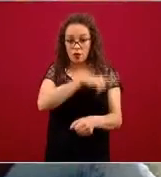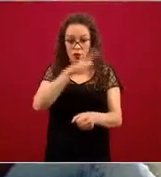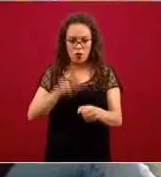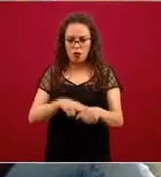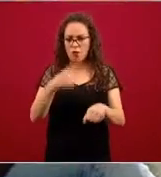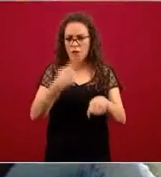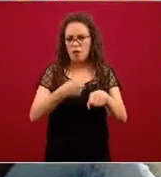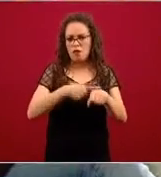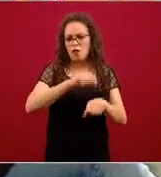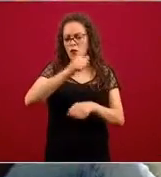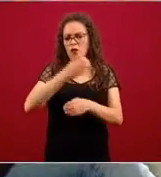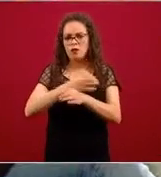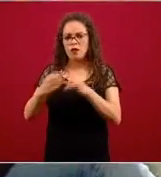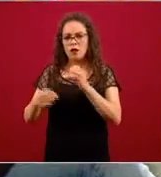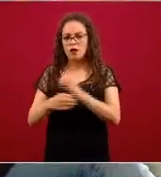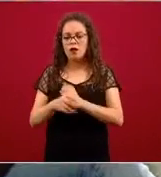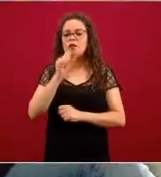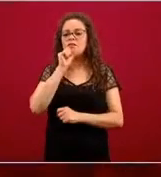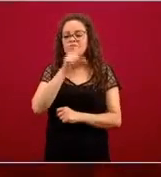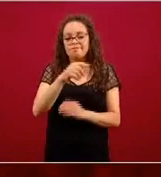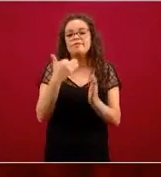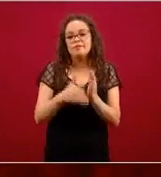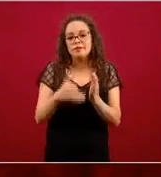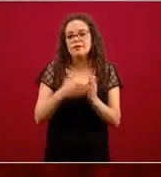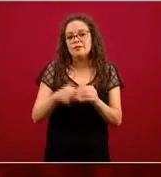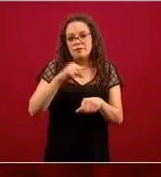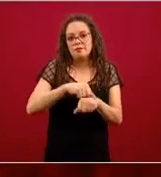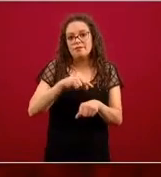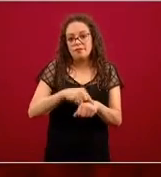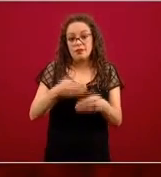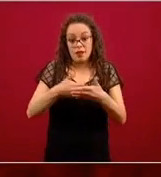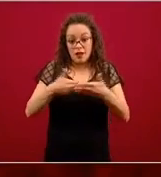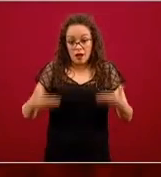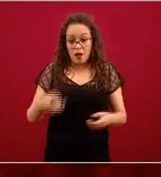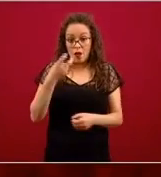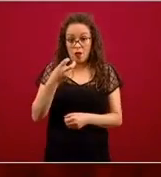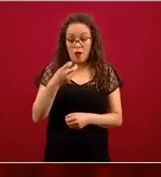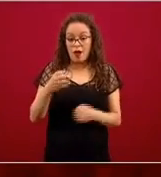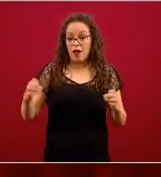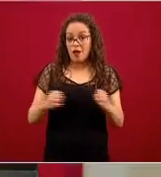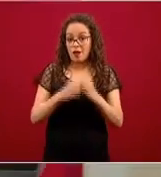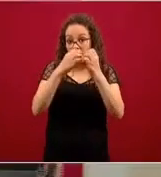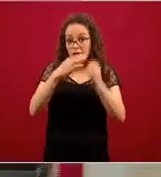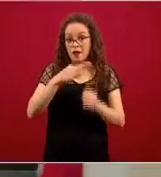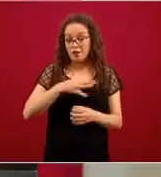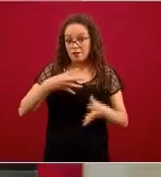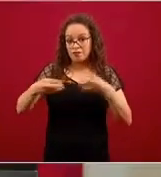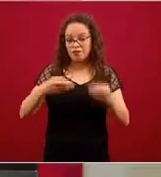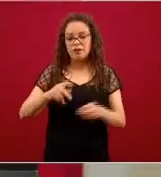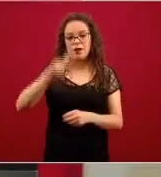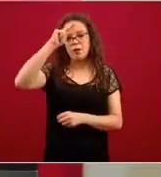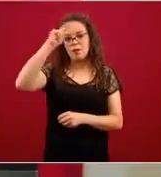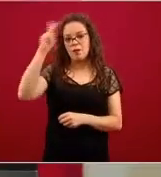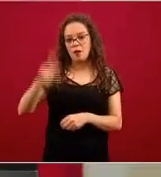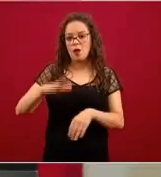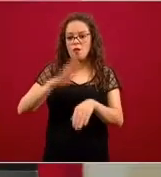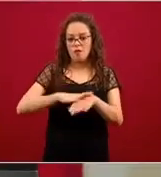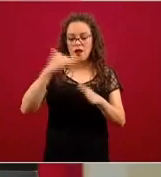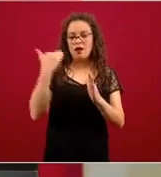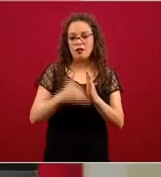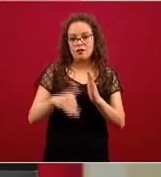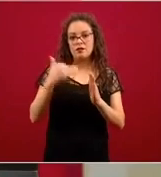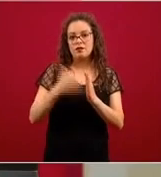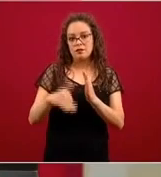We understood that we had limited coverage for health services, and that's because we had a lack of